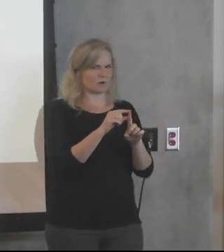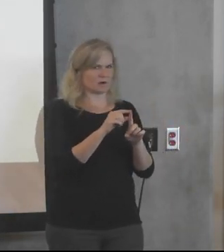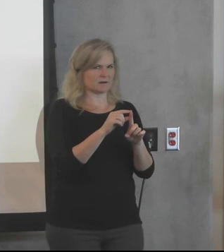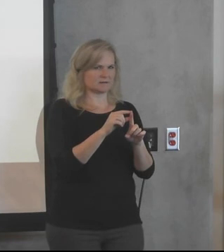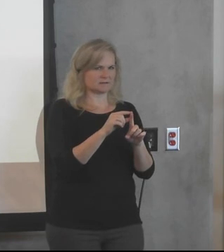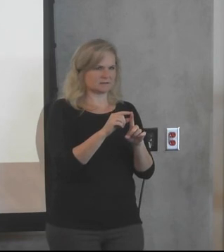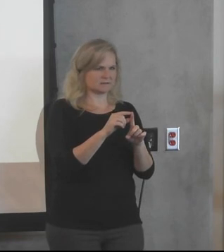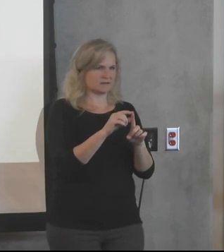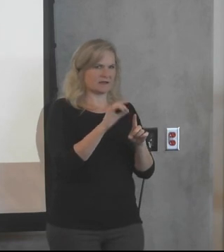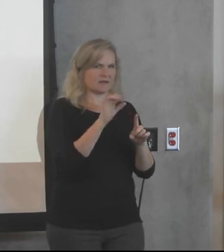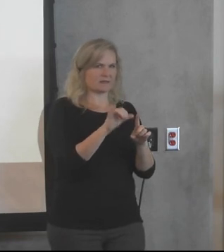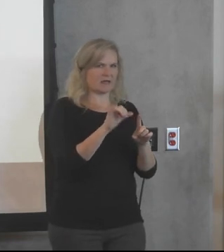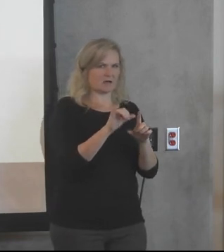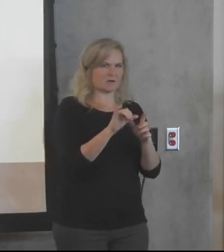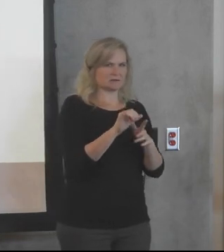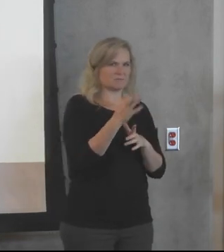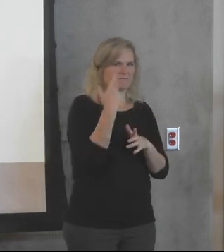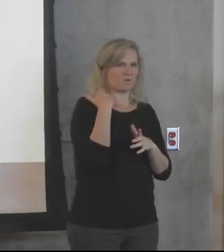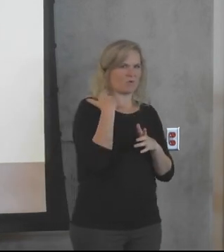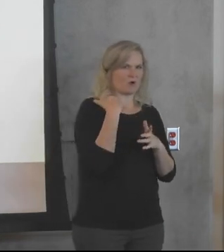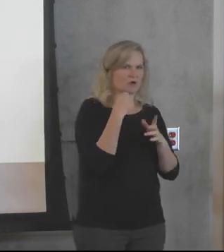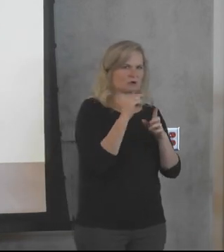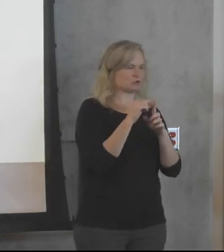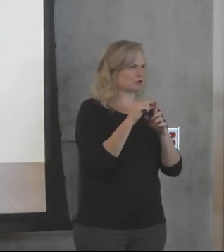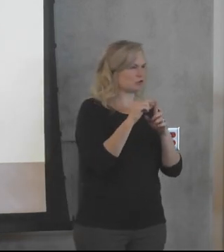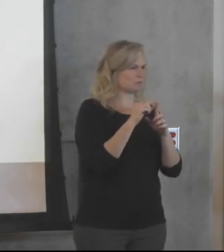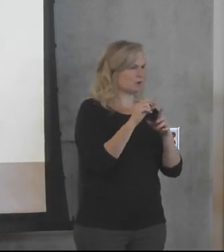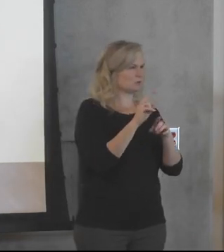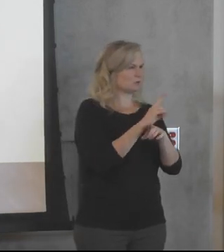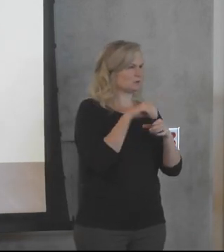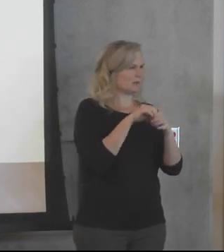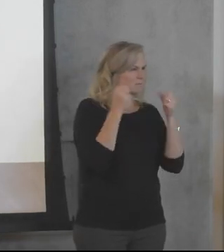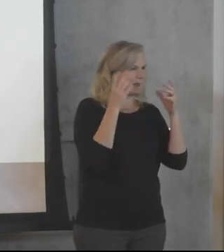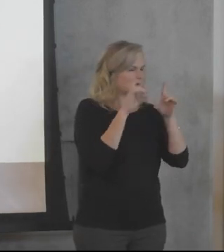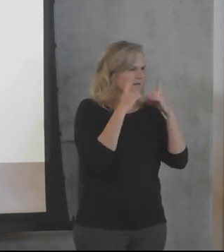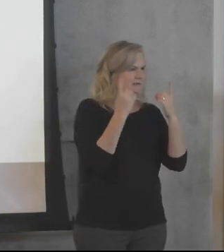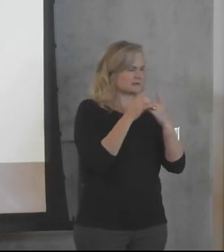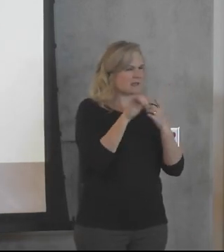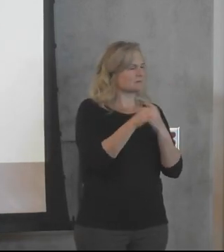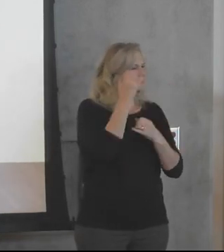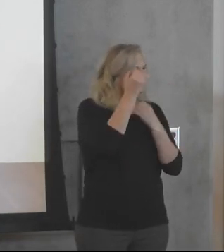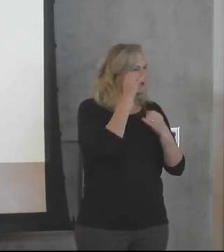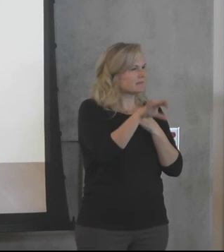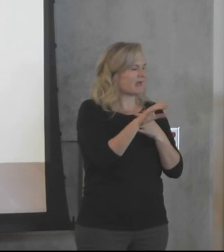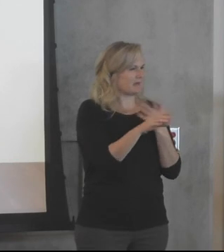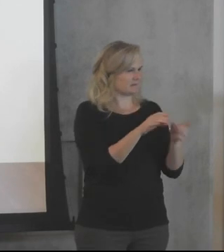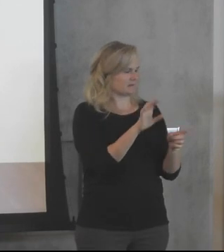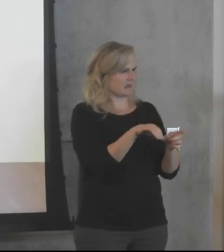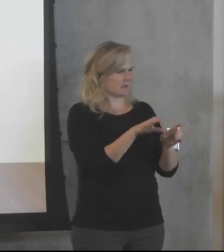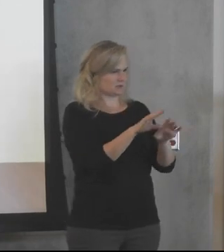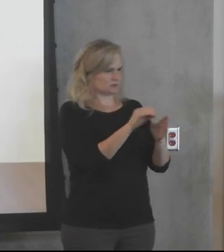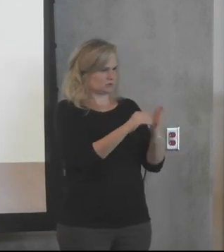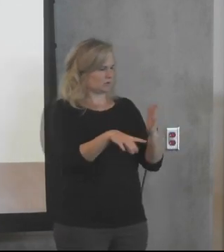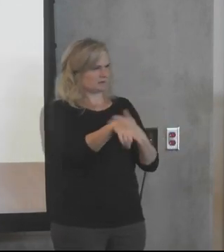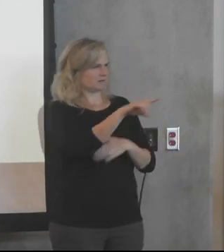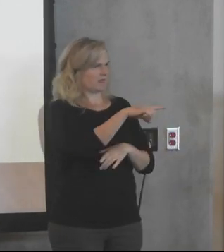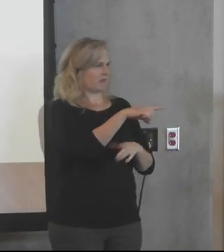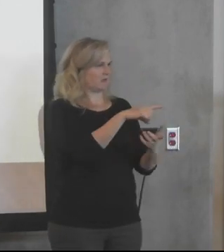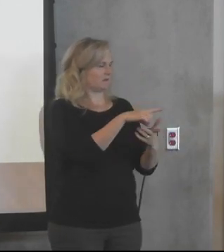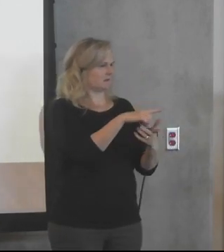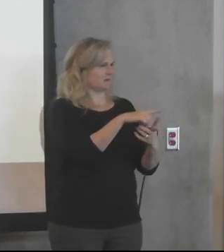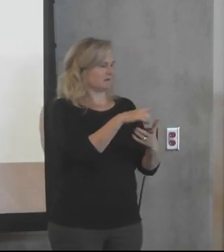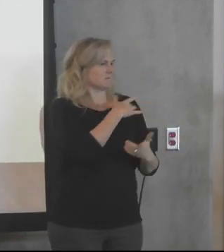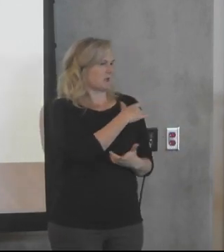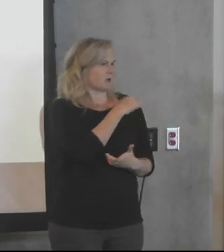for a while in many districts. So that's the idea of taking words that students don't naturally use in their language